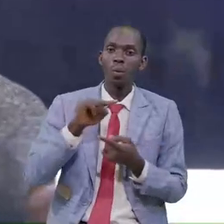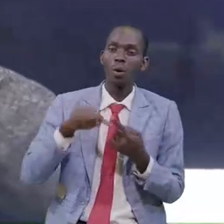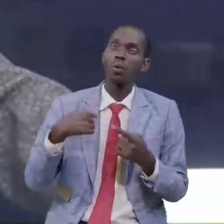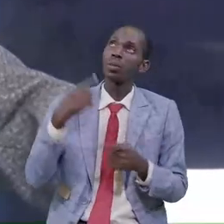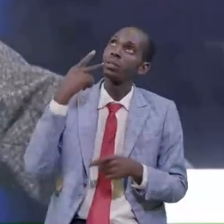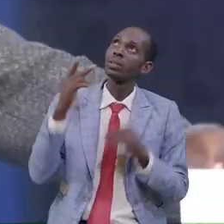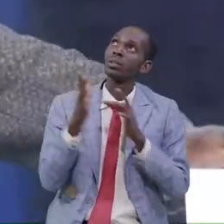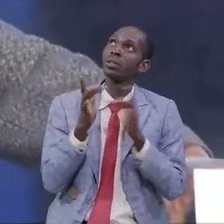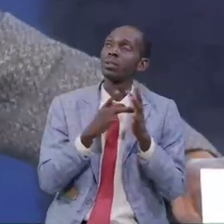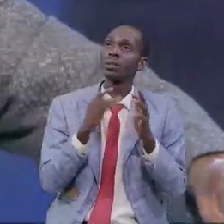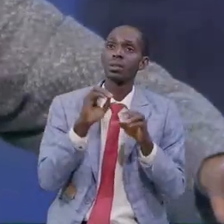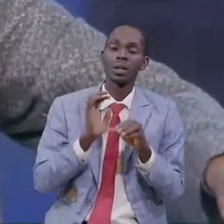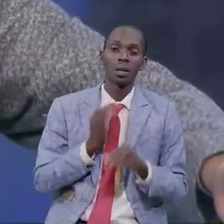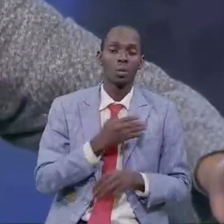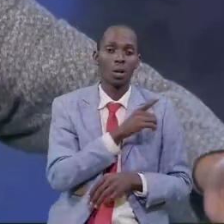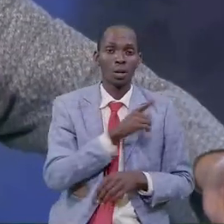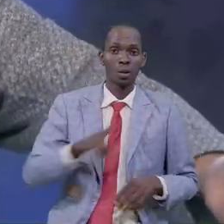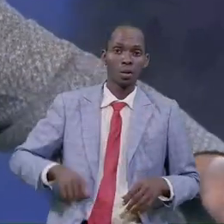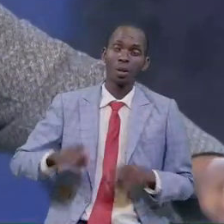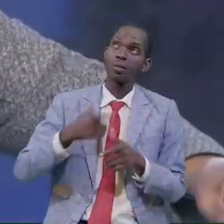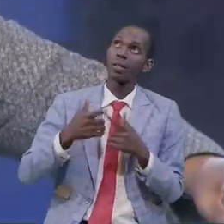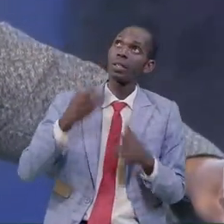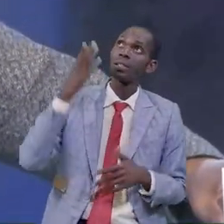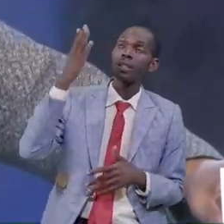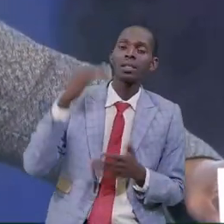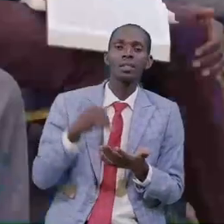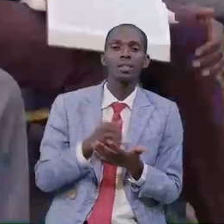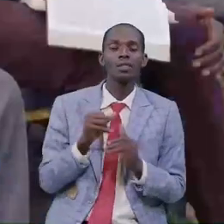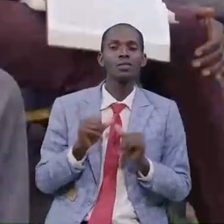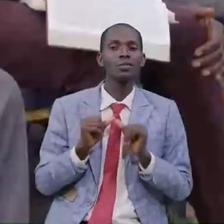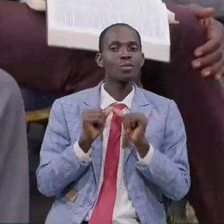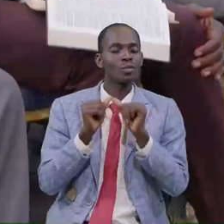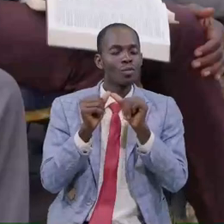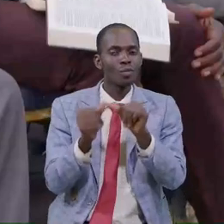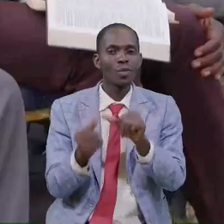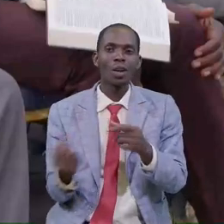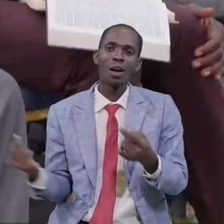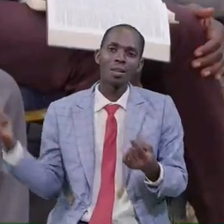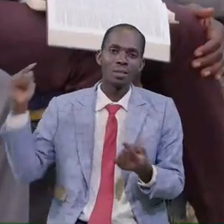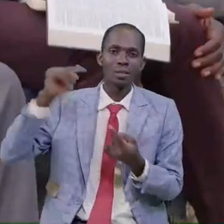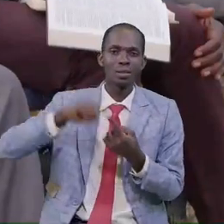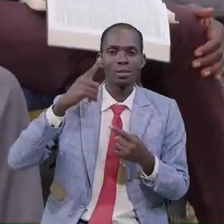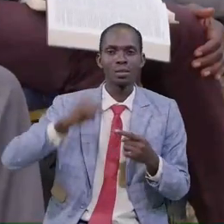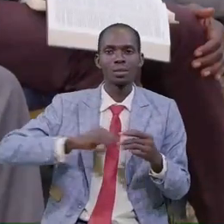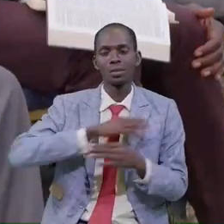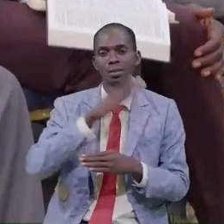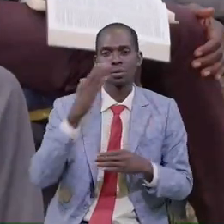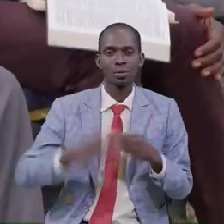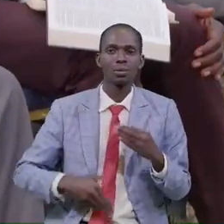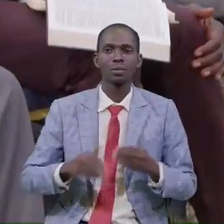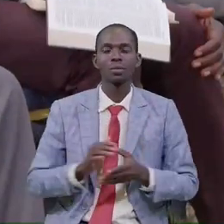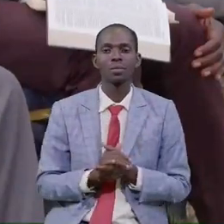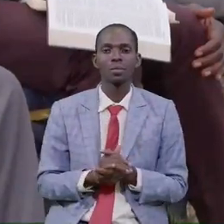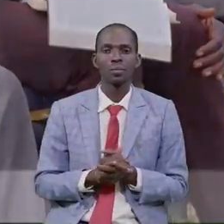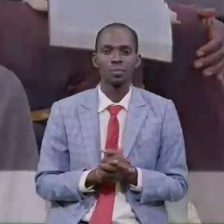It continues until consummation. Et nous verrons Jésus, notre Seigneur.